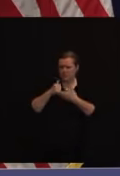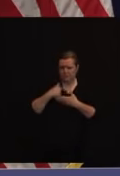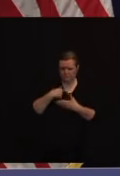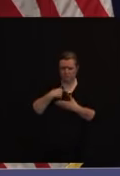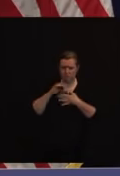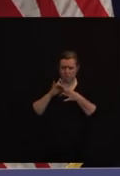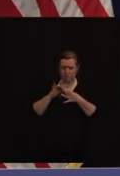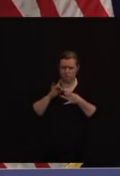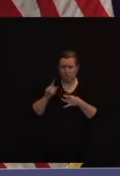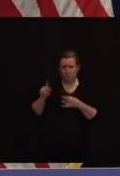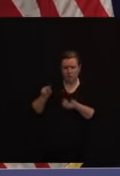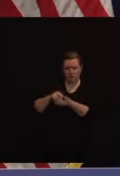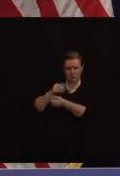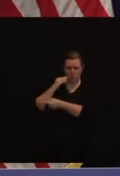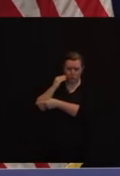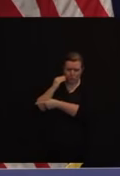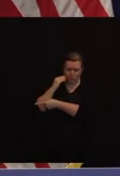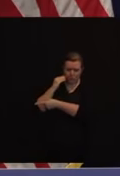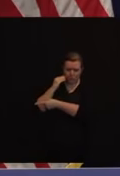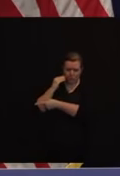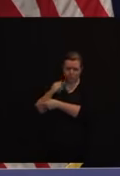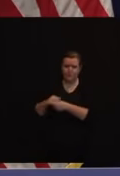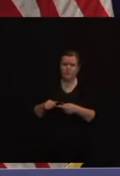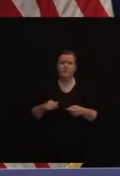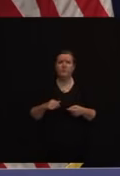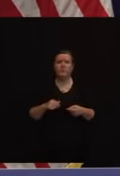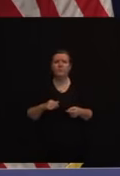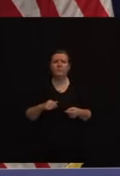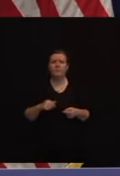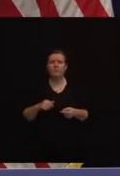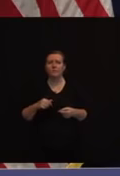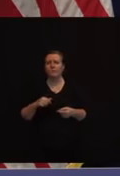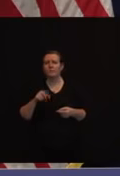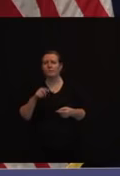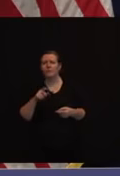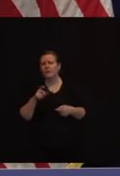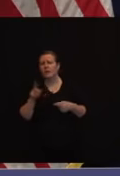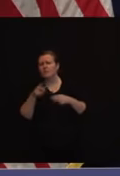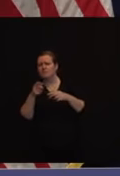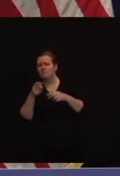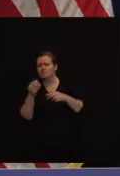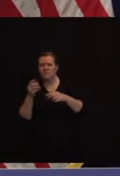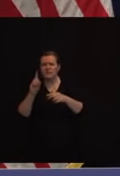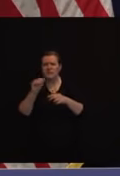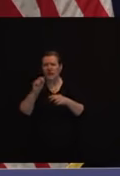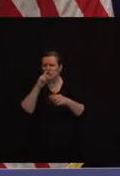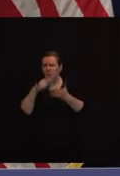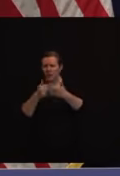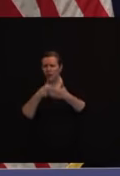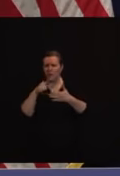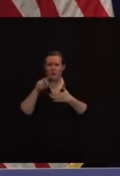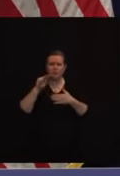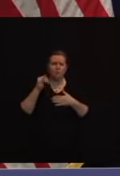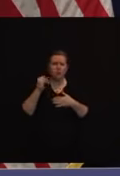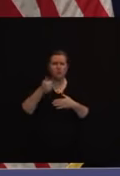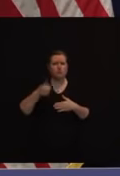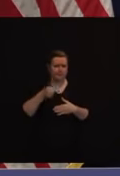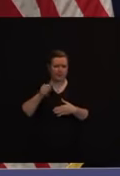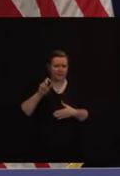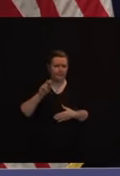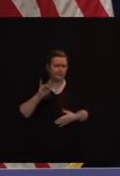Matt, you may want to comment on NJ Transit. The lack of communication is